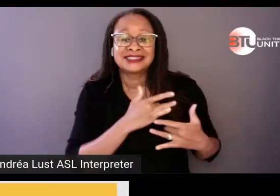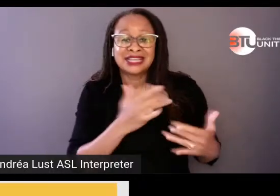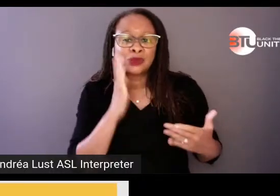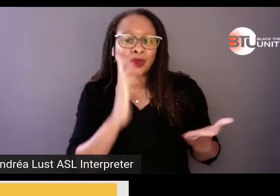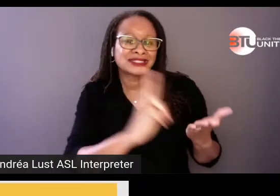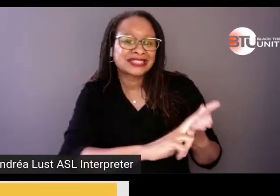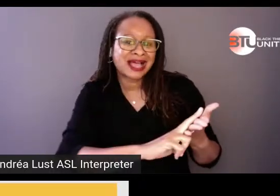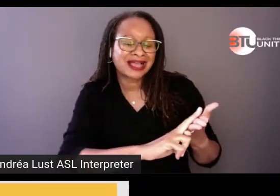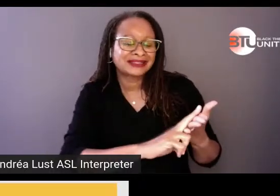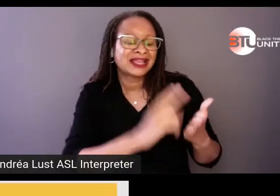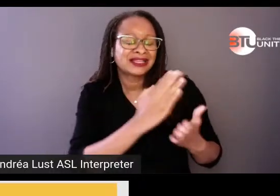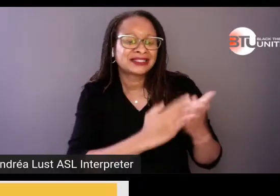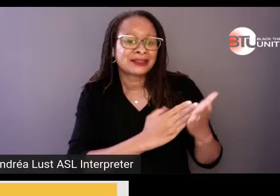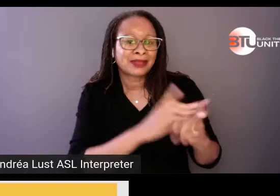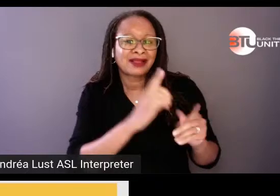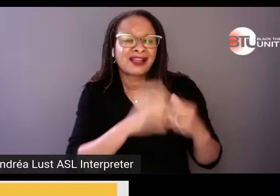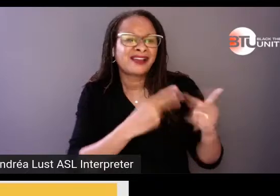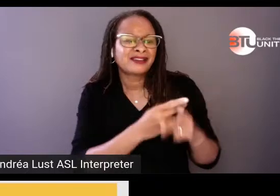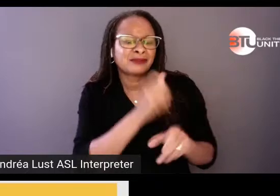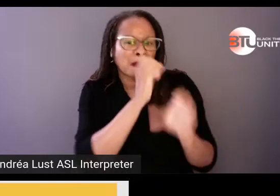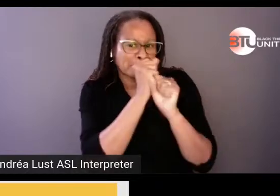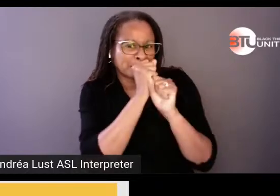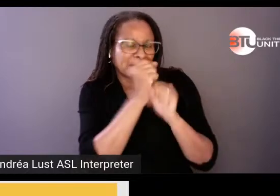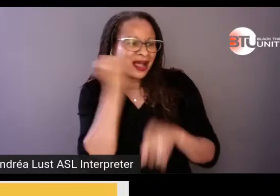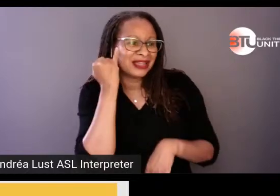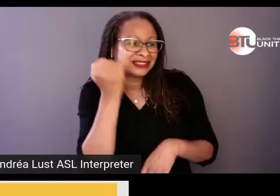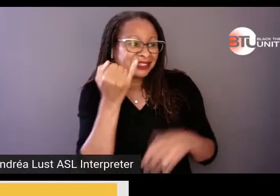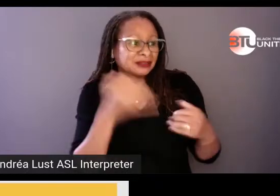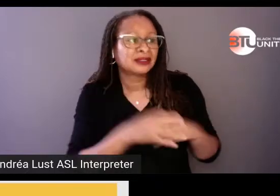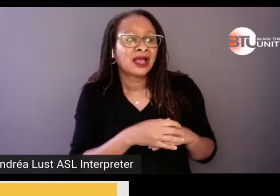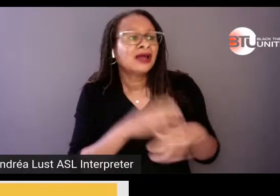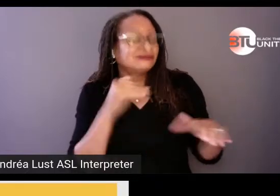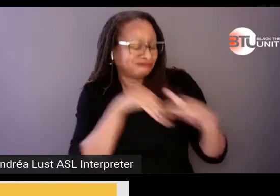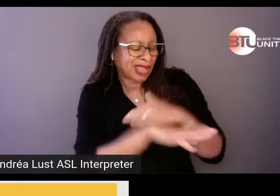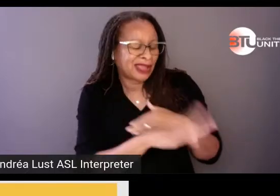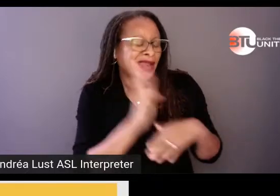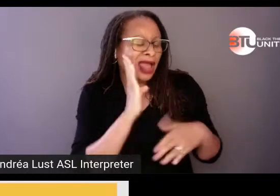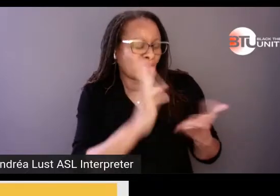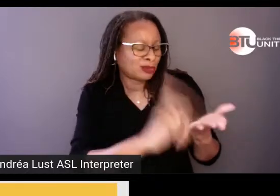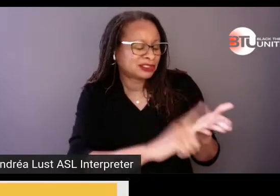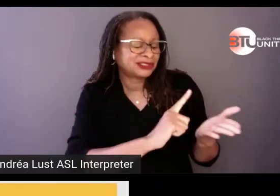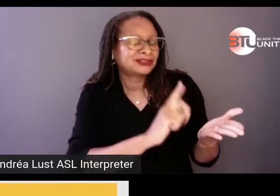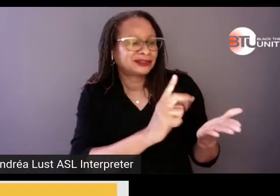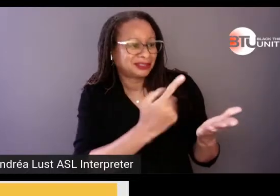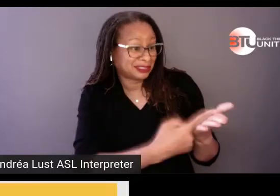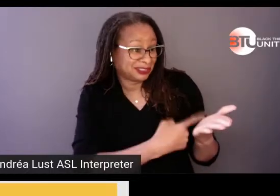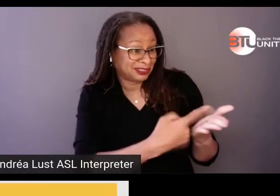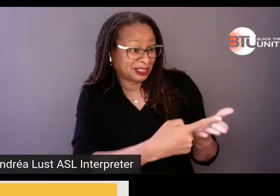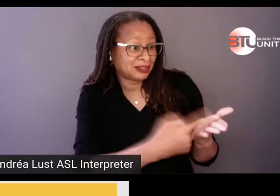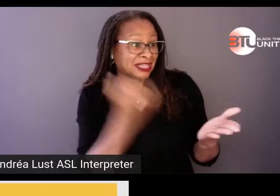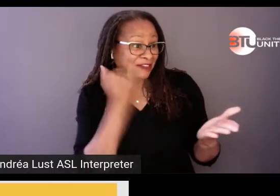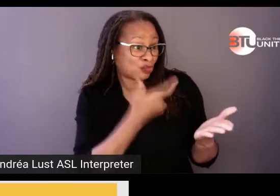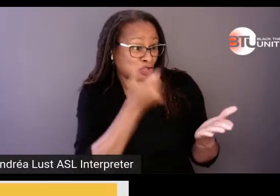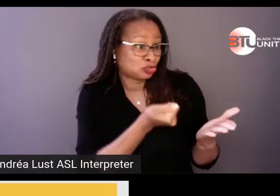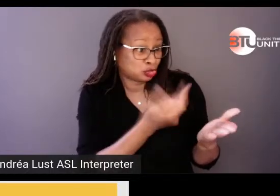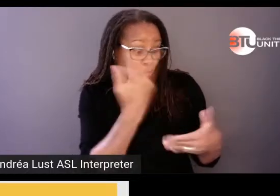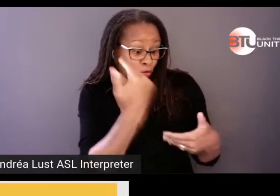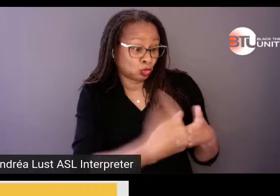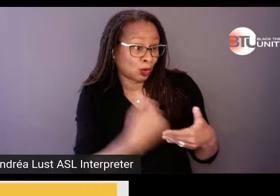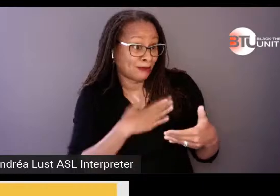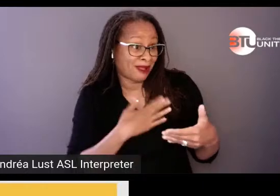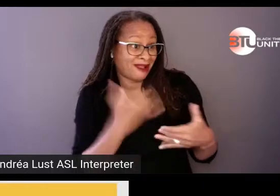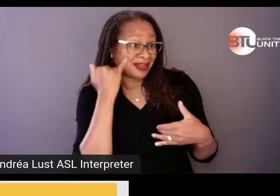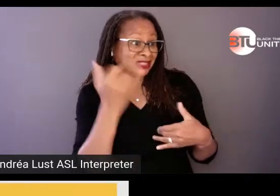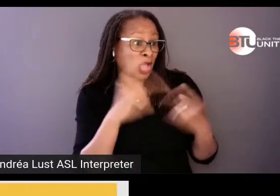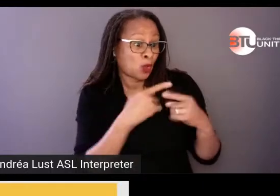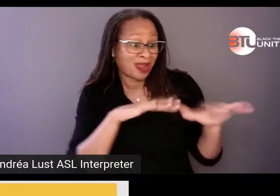sign some sort of confidentiality agreement that says, I'm going to come in and discuss this thing with you, see if you're interested in participating in it. When I leave